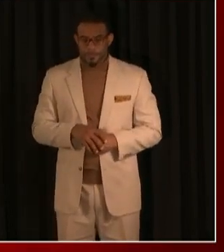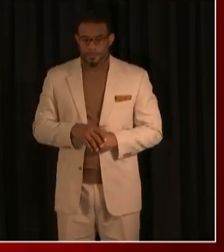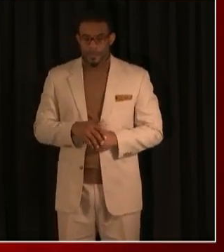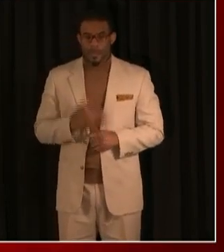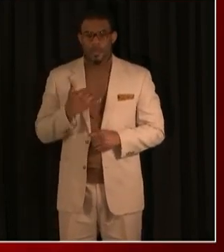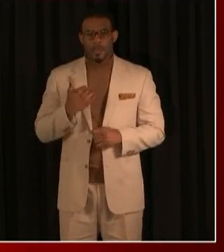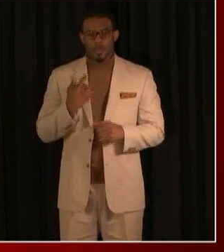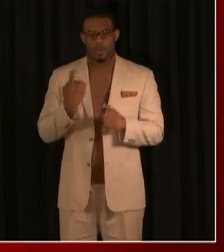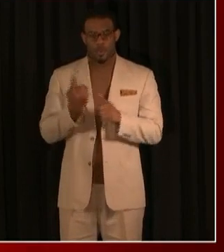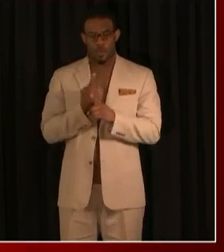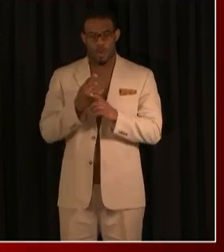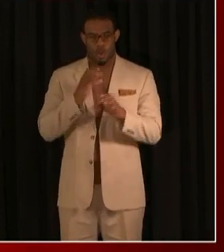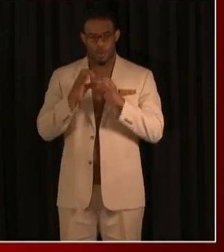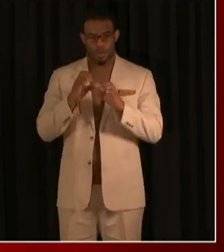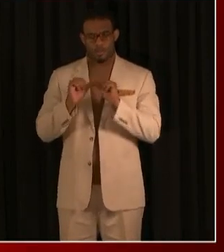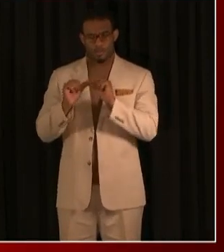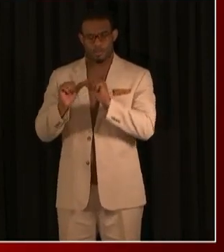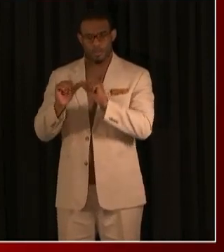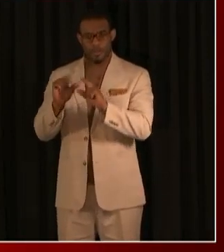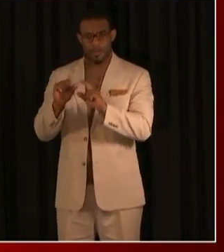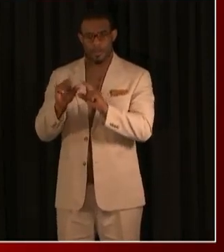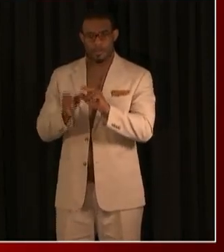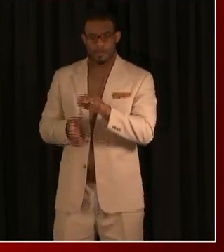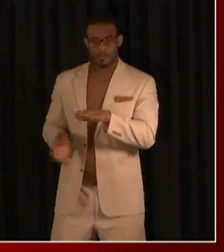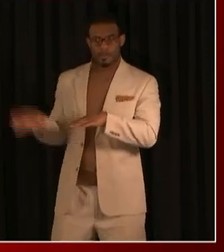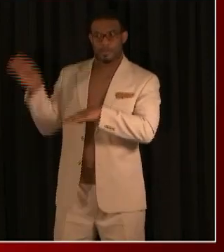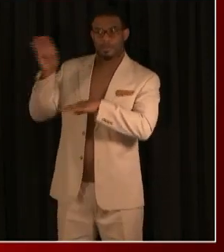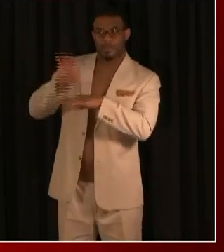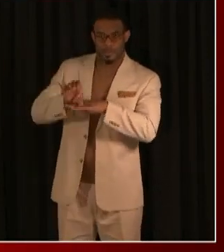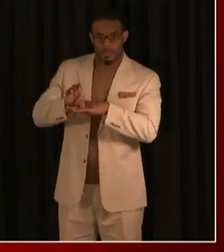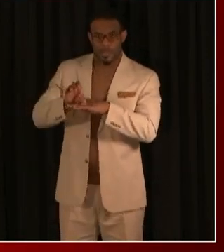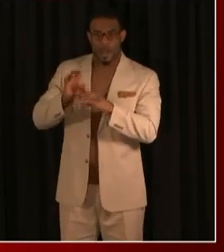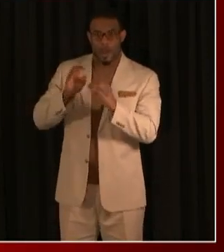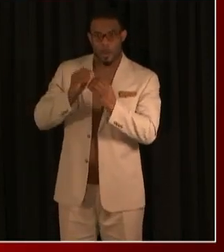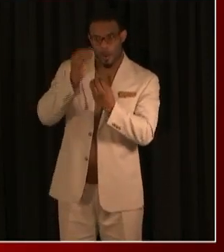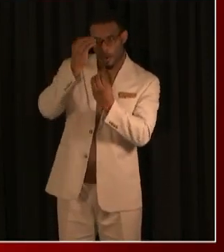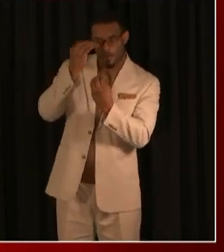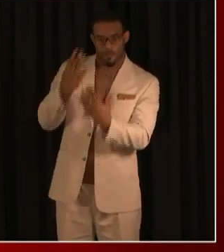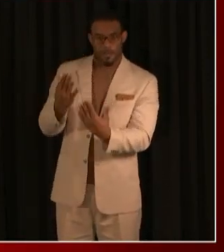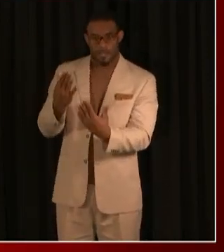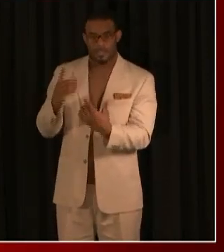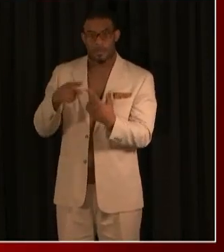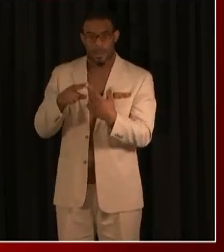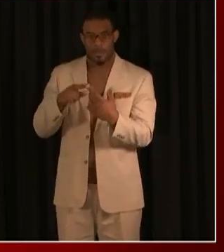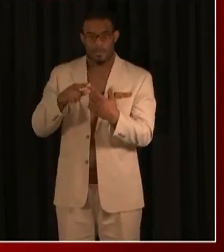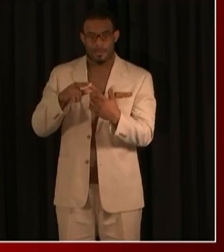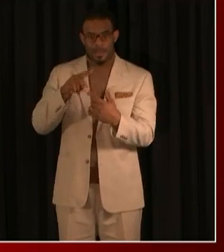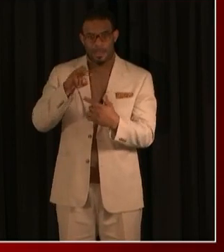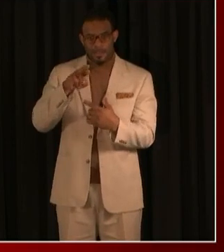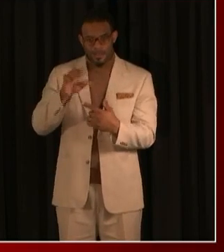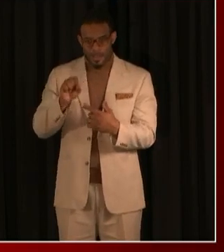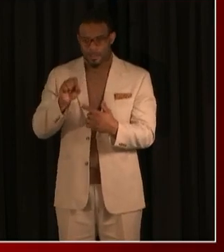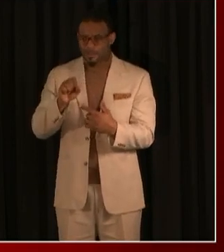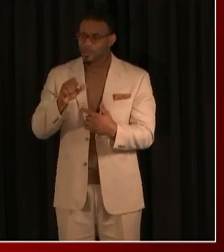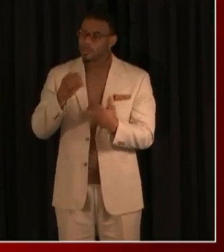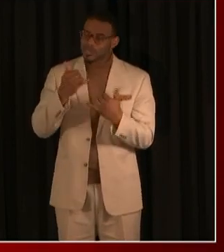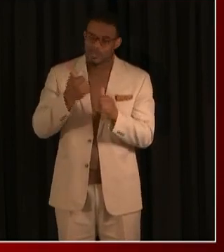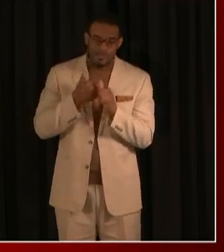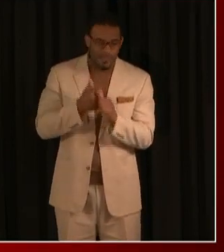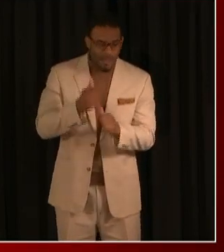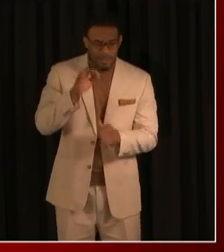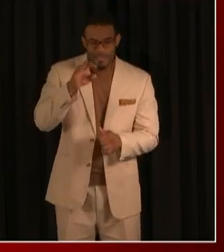the regular communications around not spreading the virus. So still washing your hands. You still want to do that, wearing your